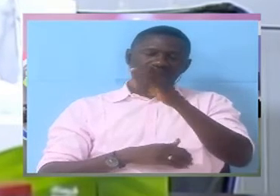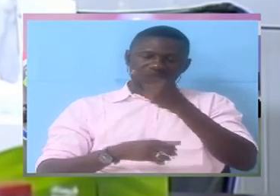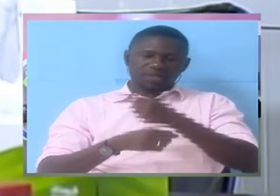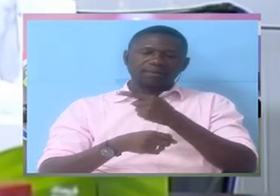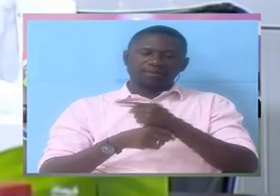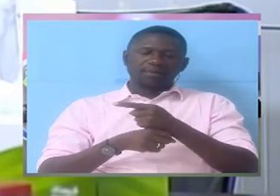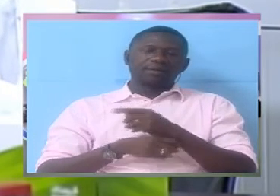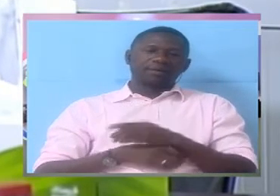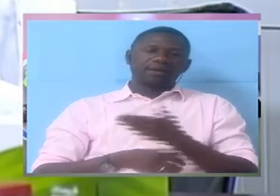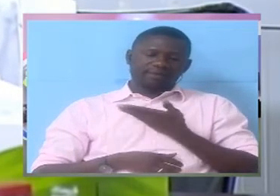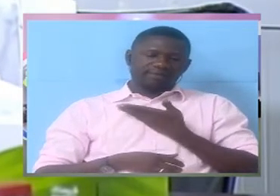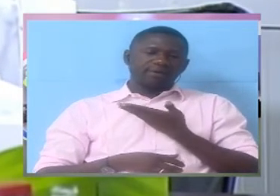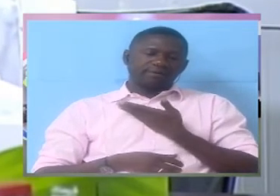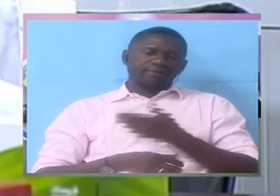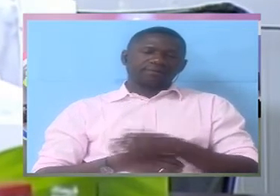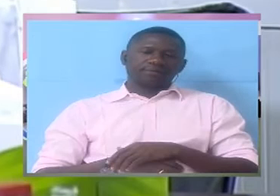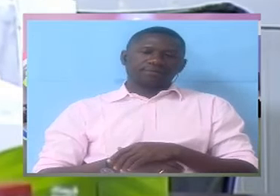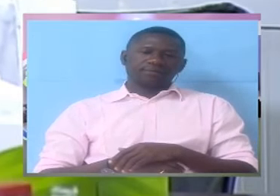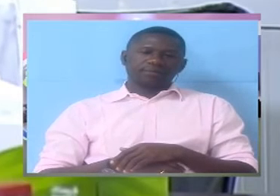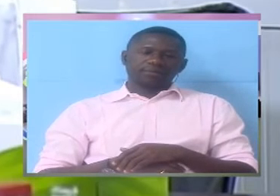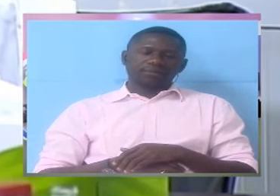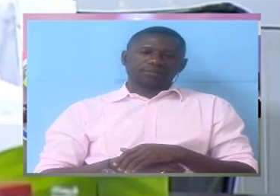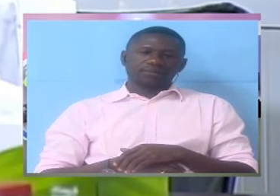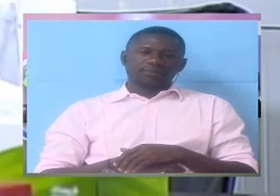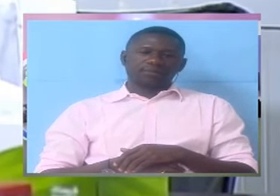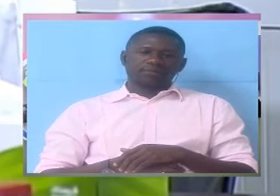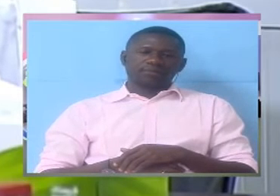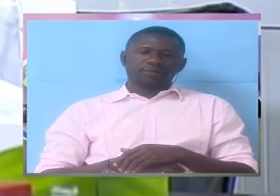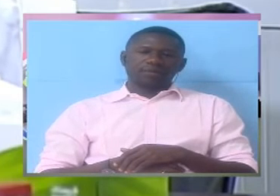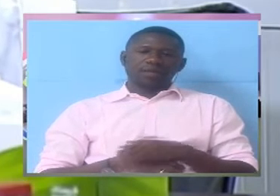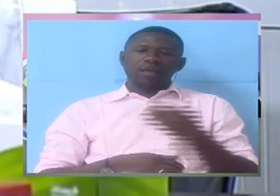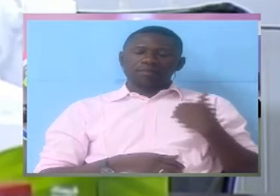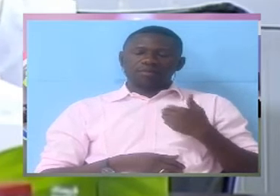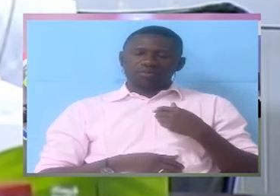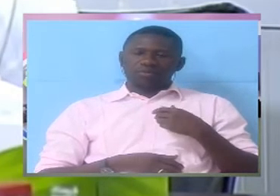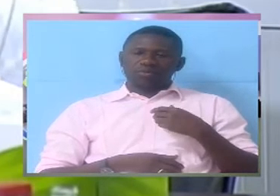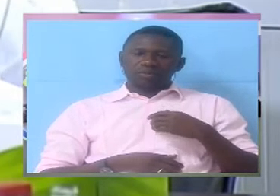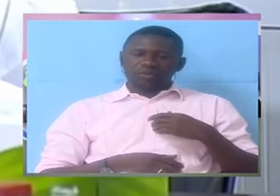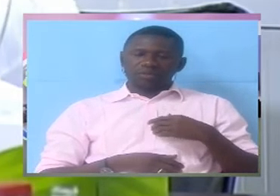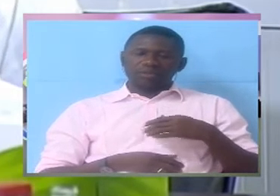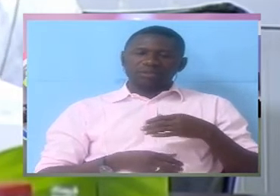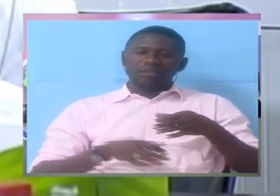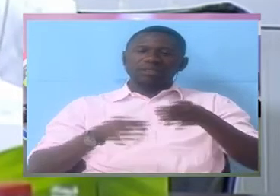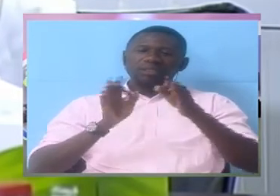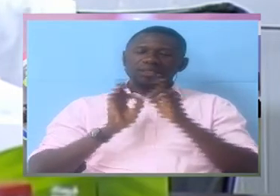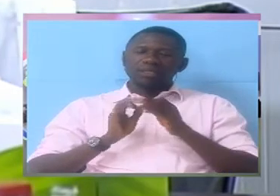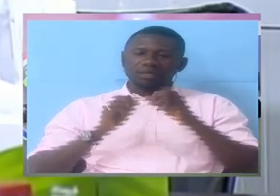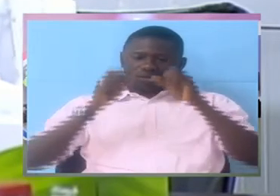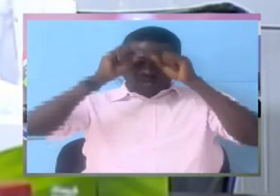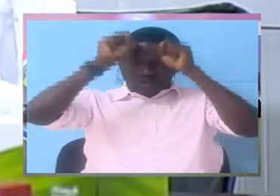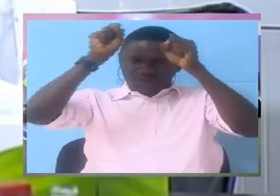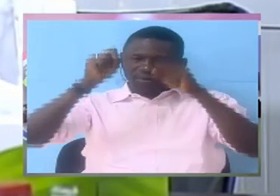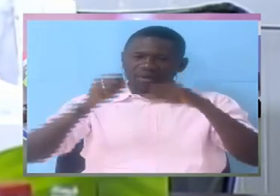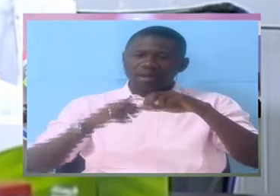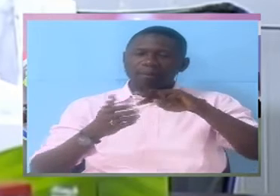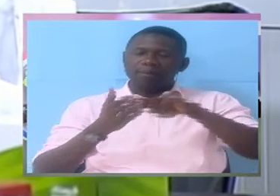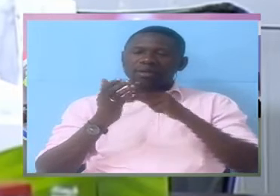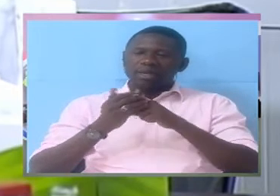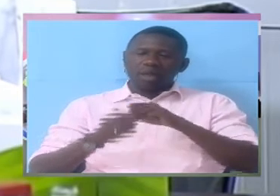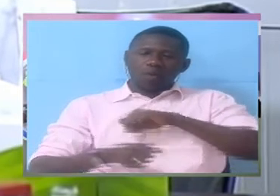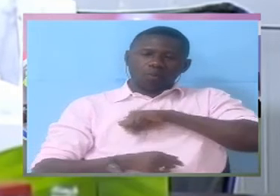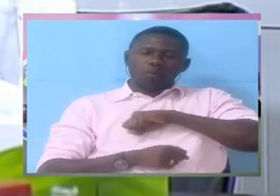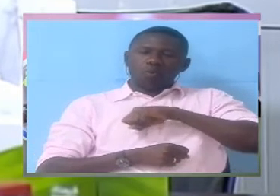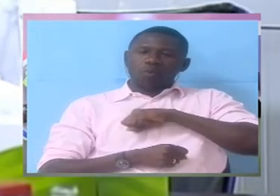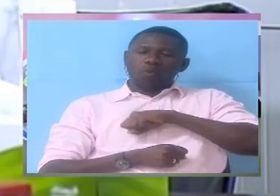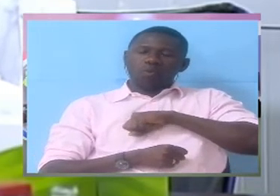tinyata. People take government to be their property. Mole mansa kundata kafoko itelefansun